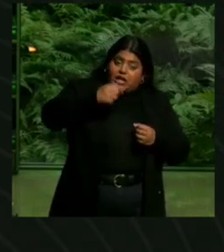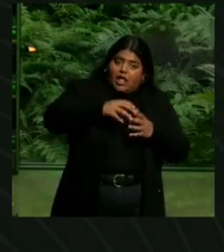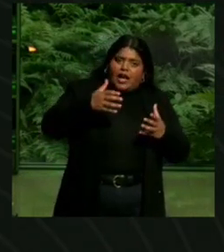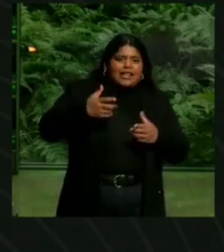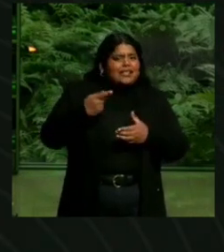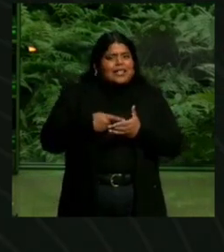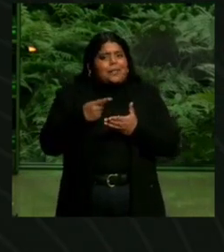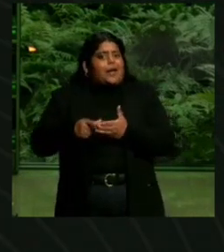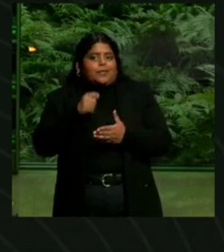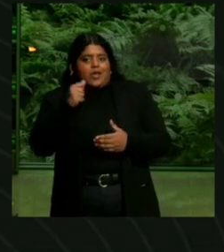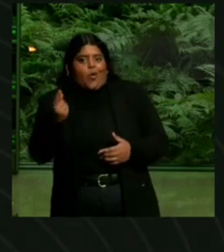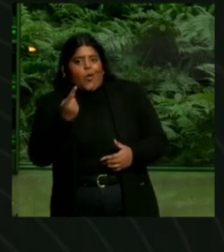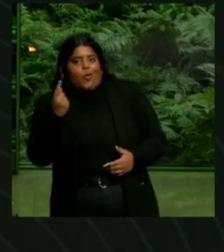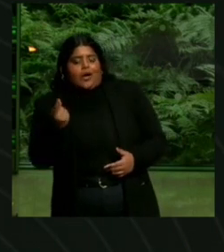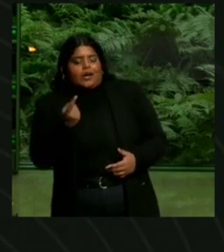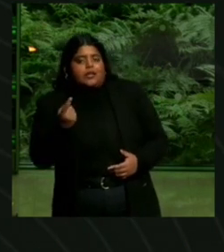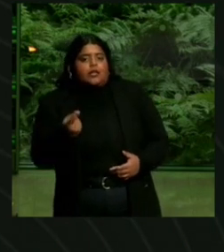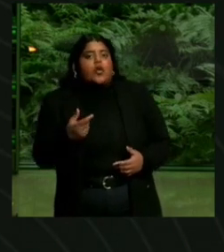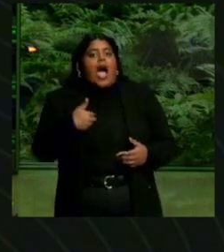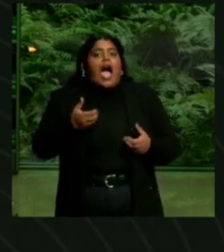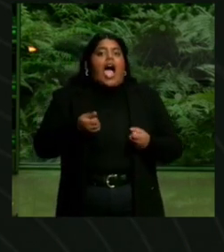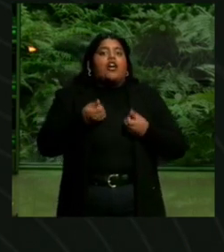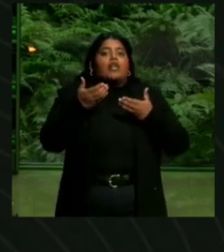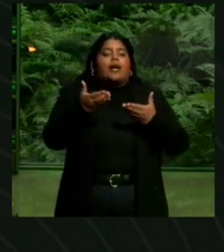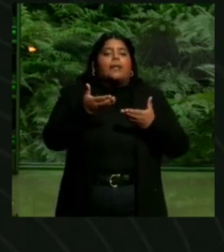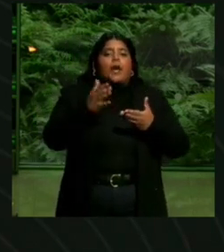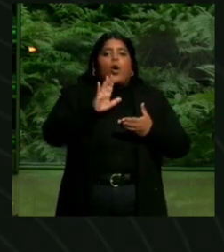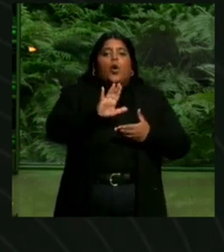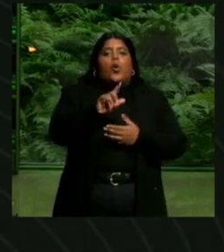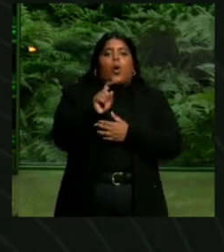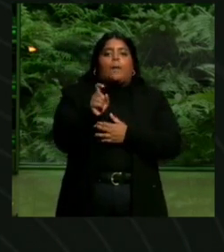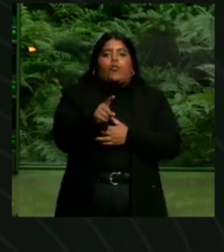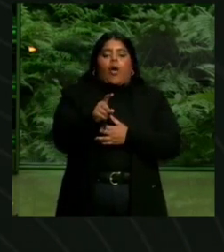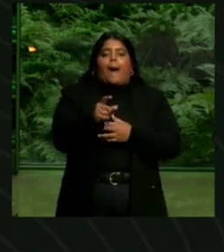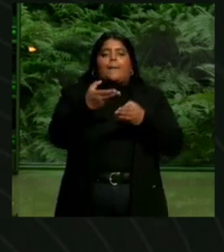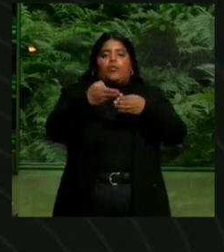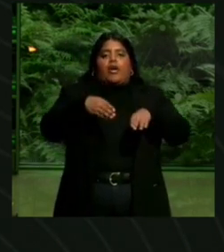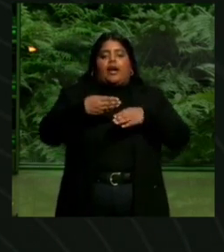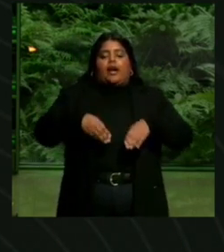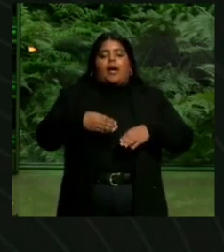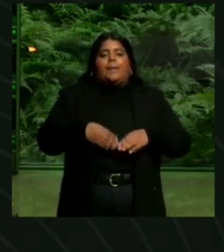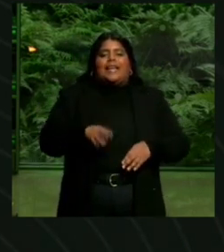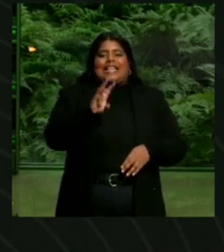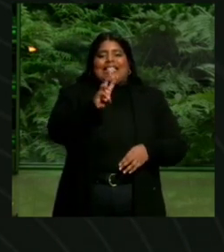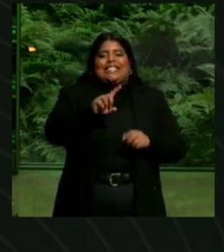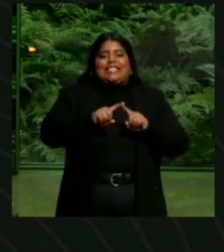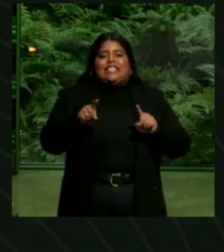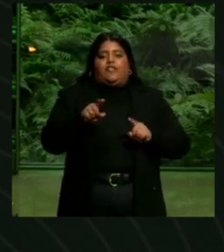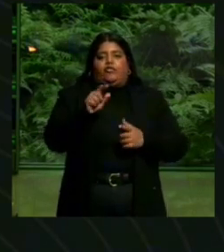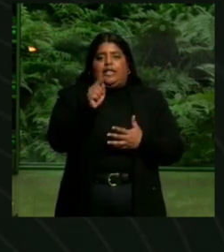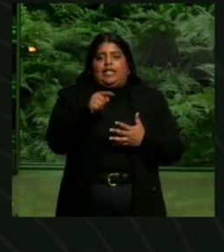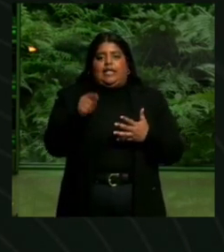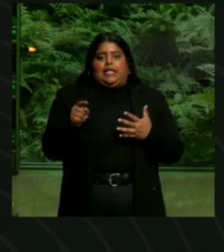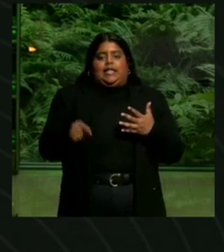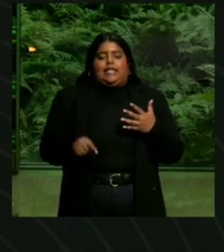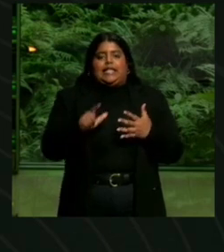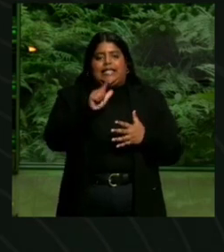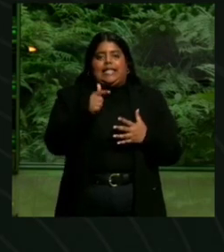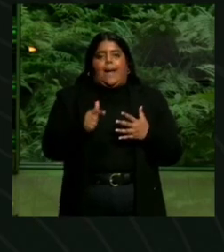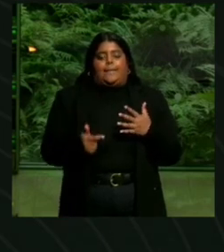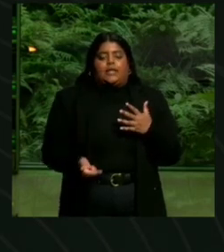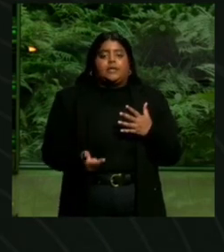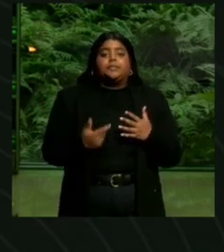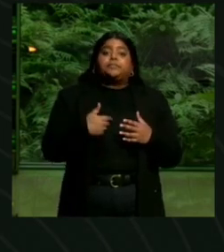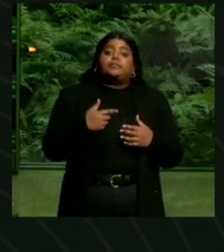recommend breaking up your prompt into 6 different steps. So number 1, clearly define and specify